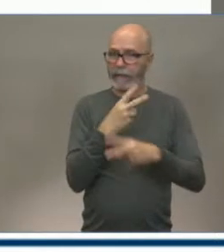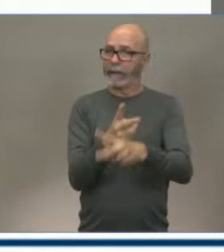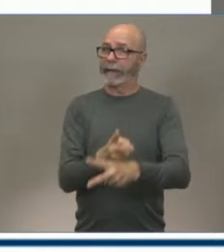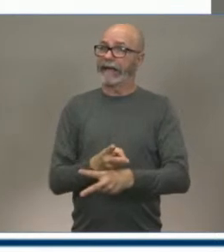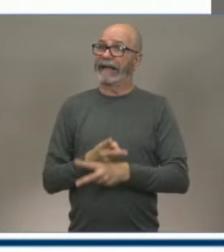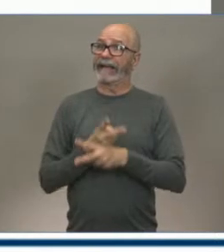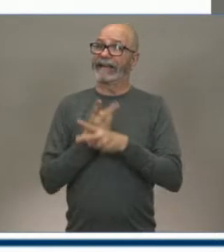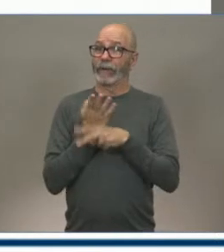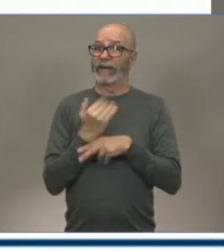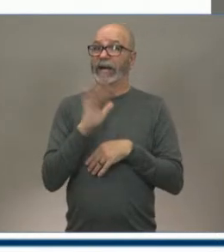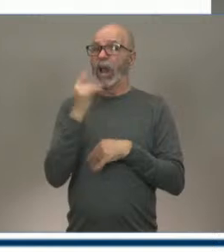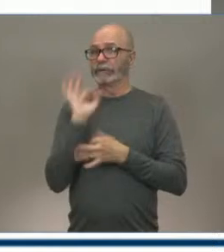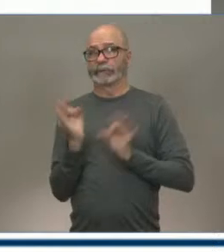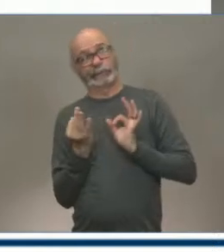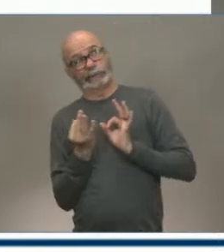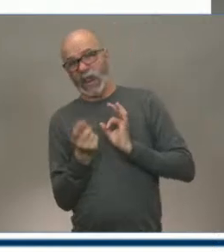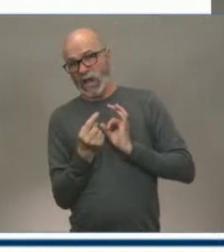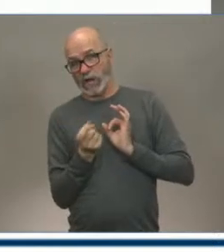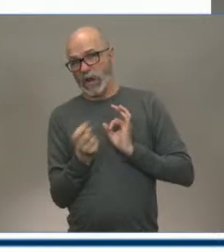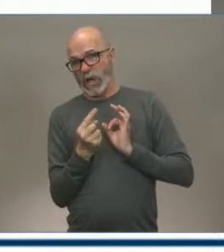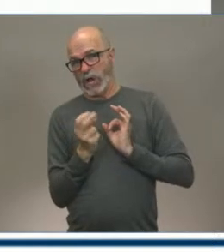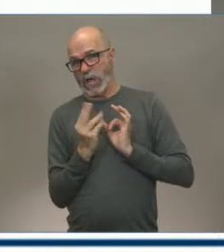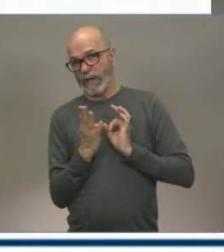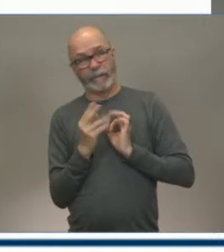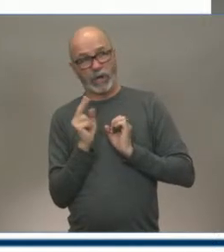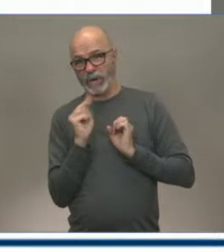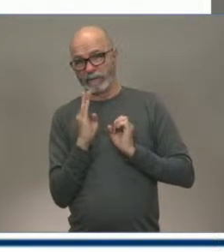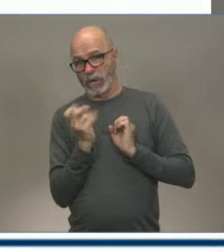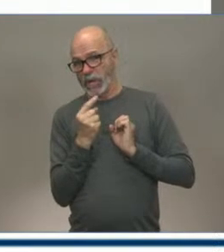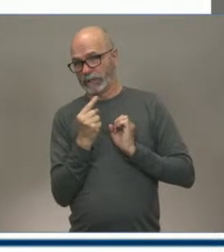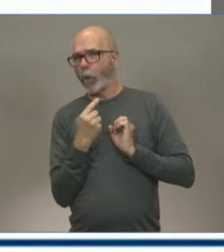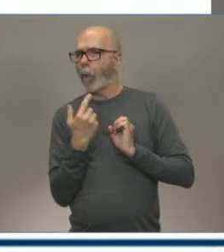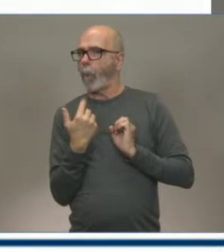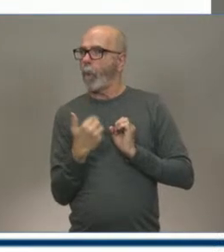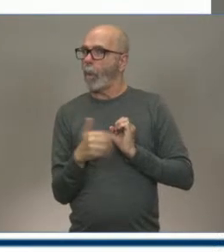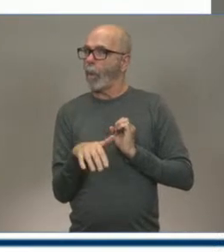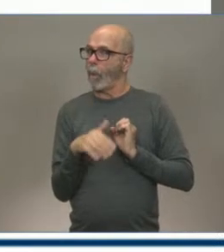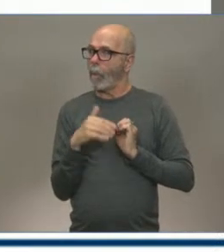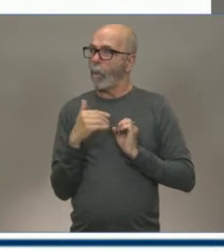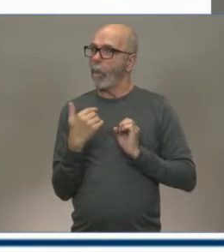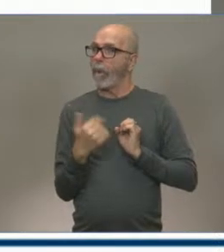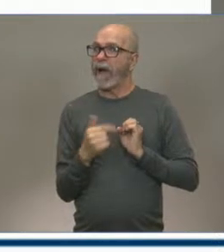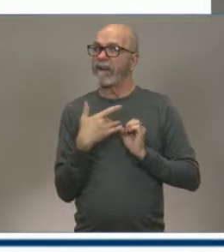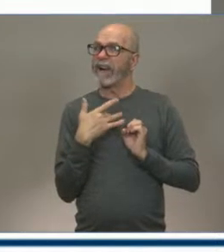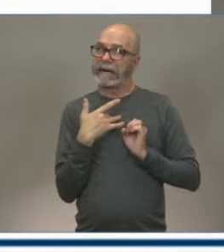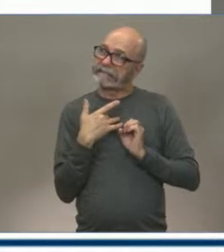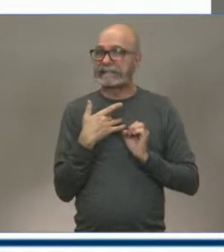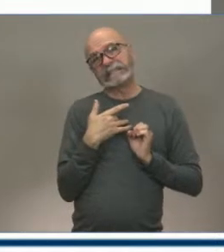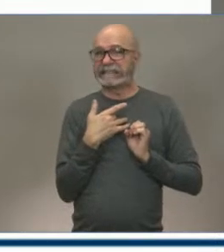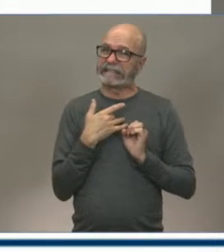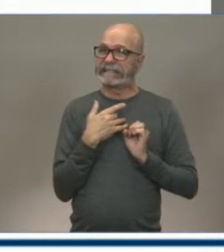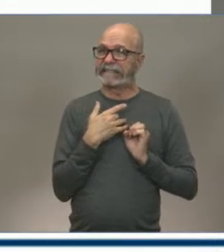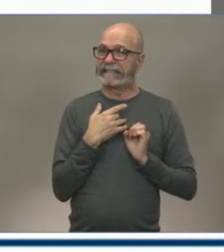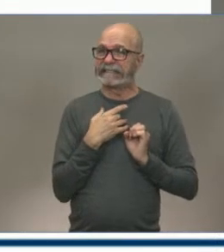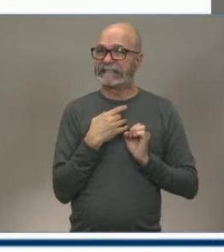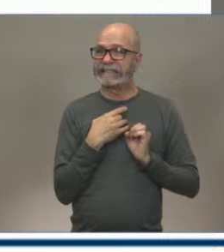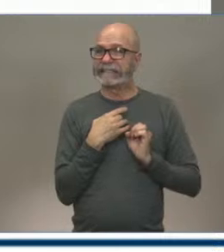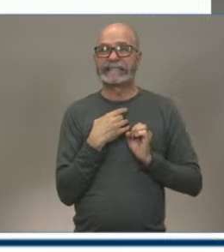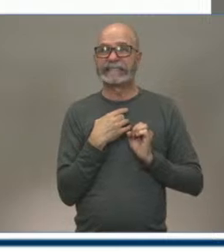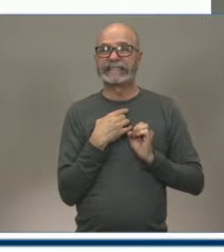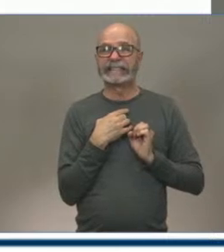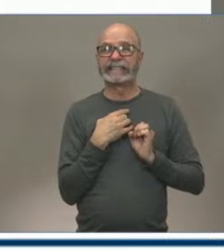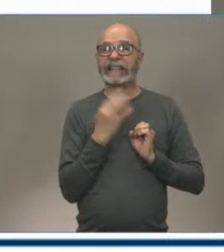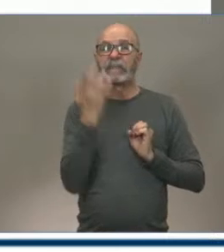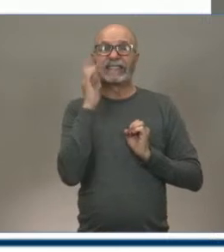already talked about the surge in COVID activity in New Brunswick, but if you need to look a little further, look at Quebec. They now have a